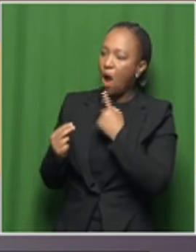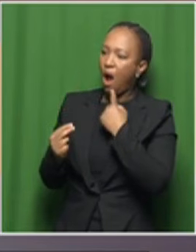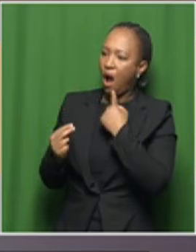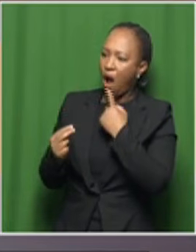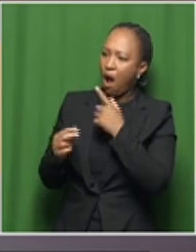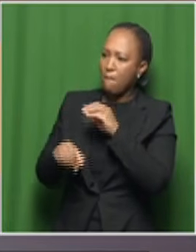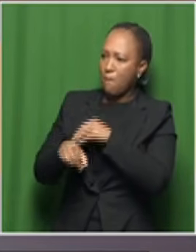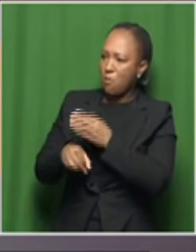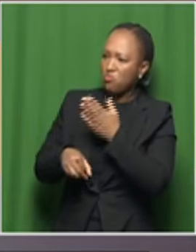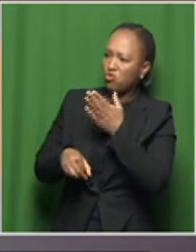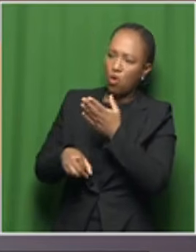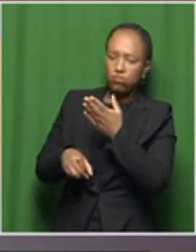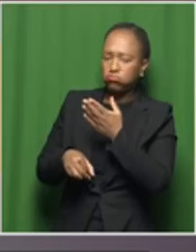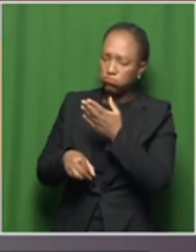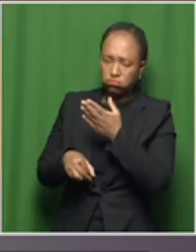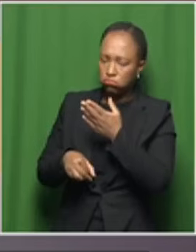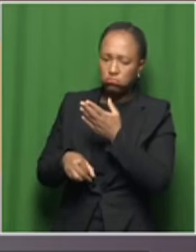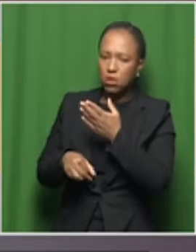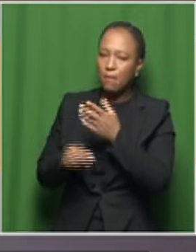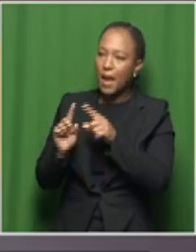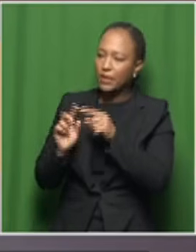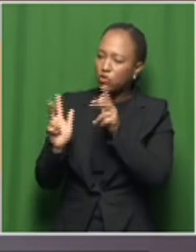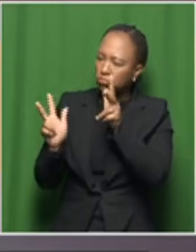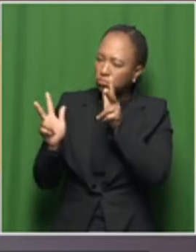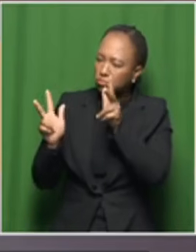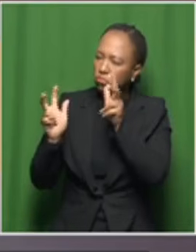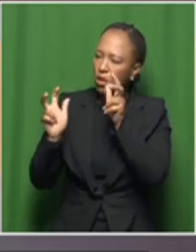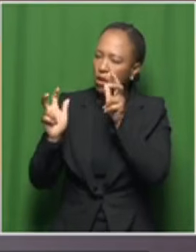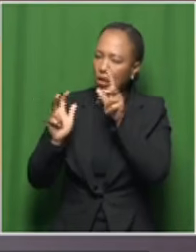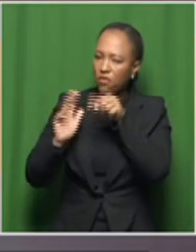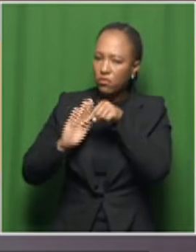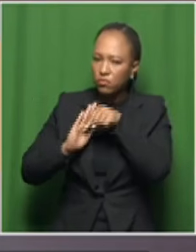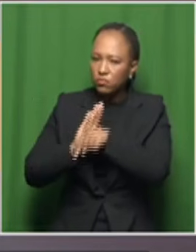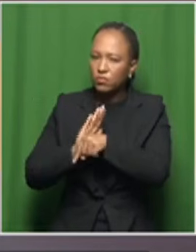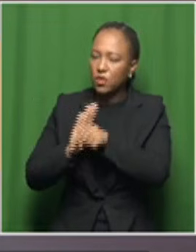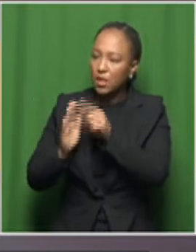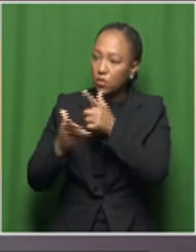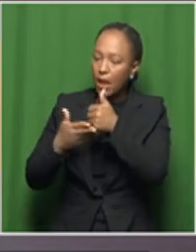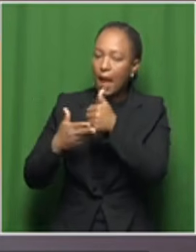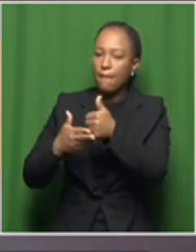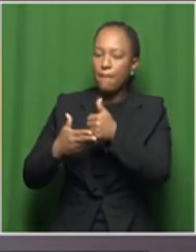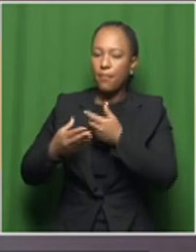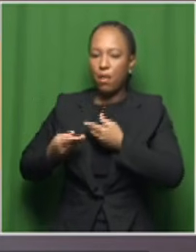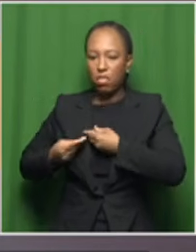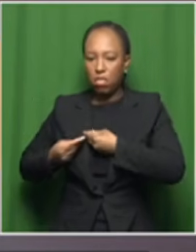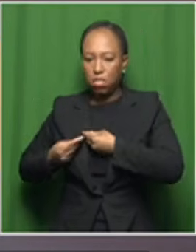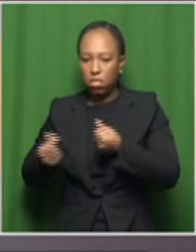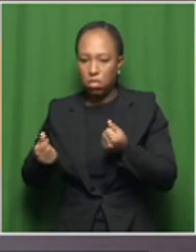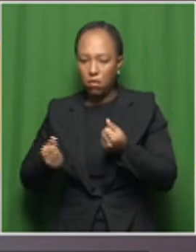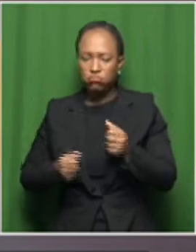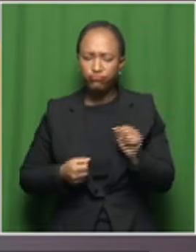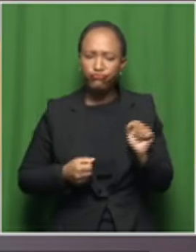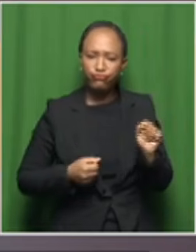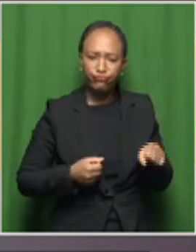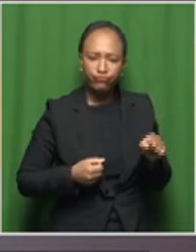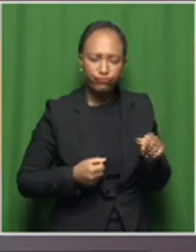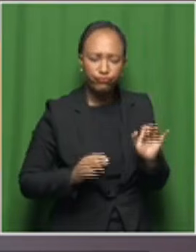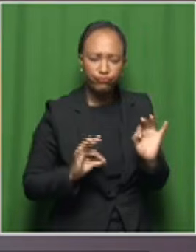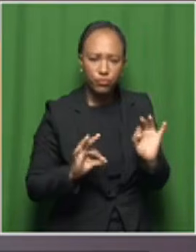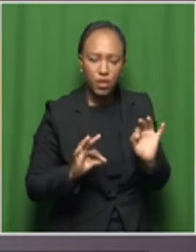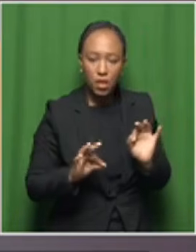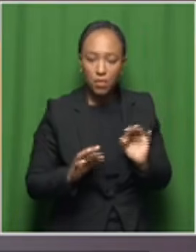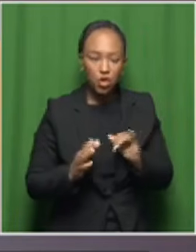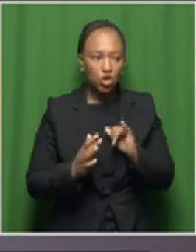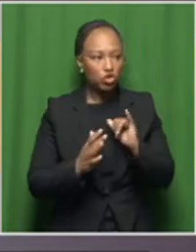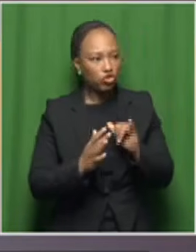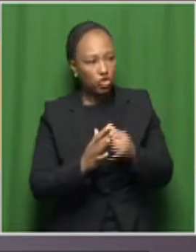be seen and heard. Yes. That acknowledgement helps us to heal as well. Exactly. The creative process that you also have to undergo, I mean, do you just wake up, do you